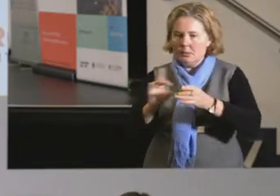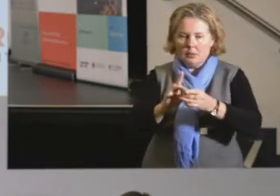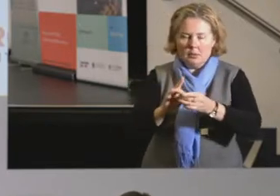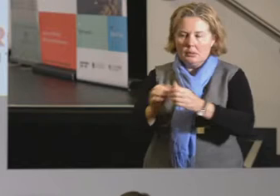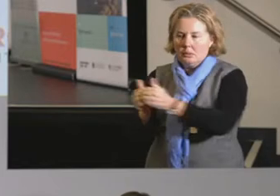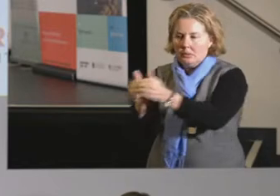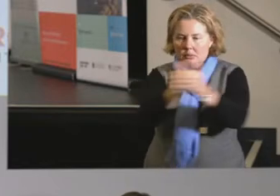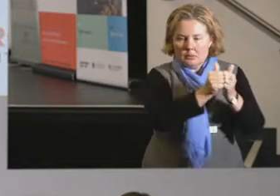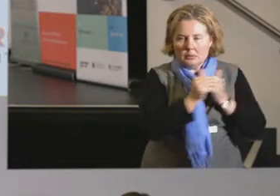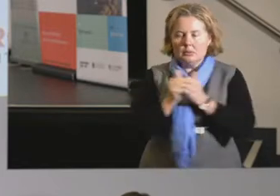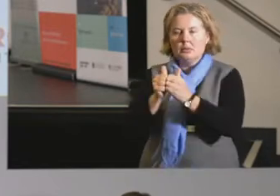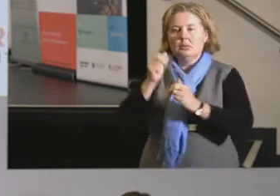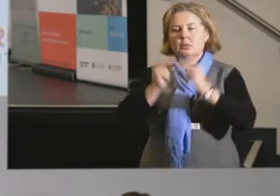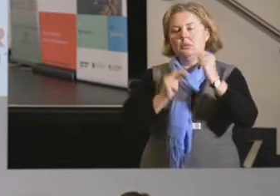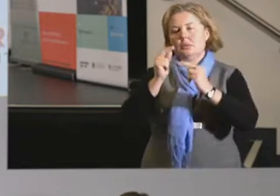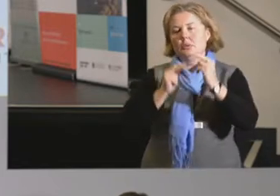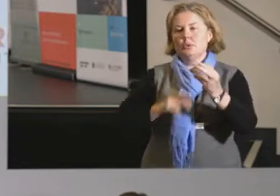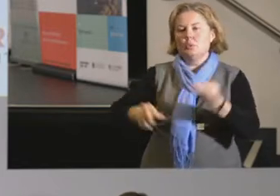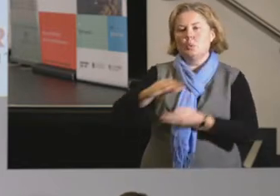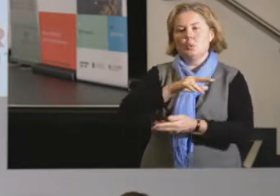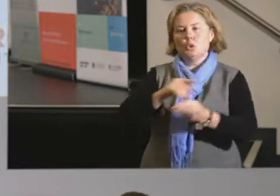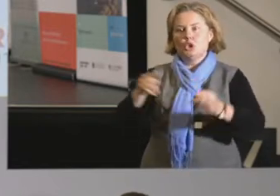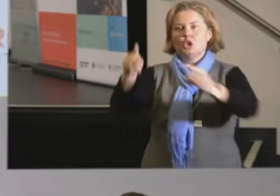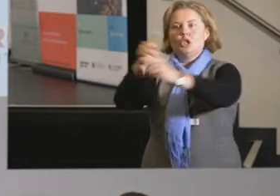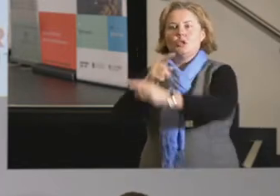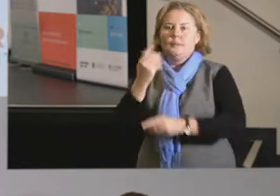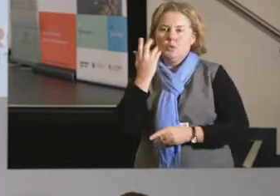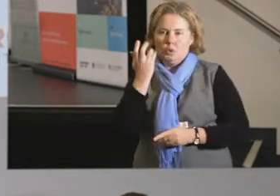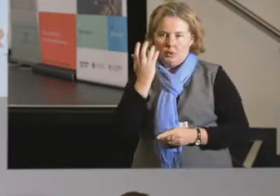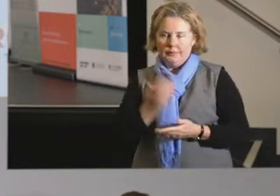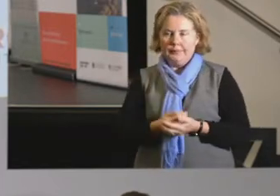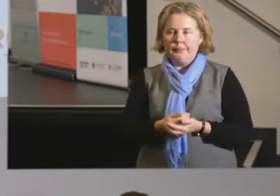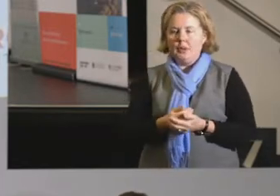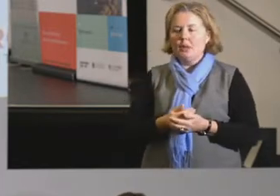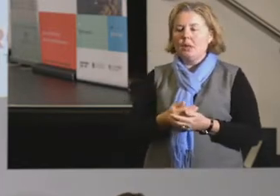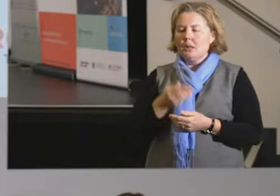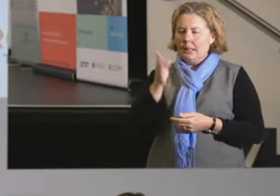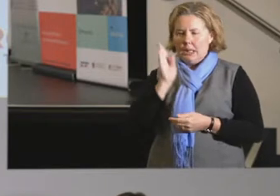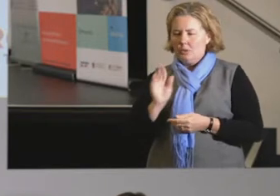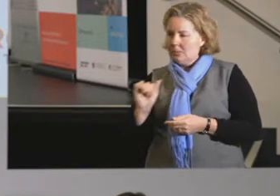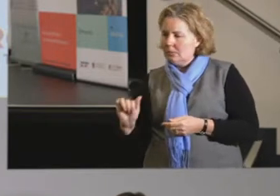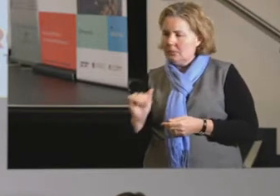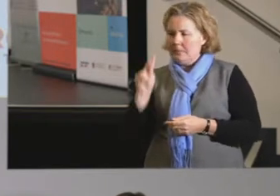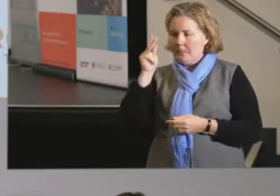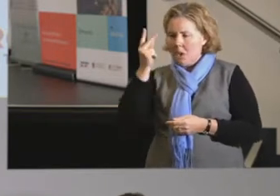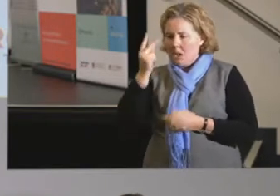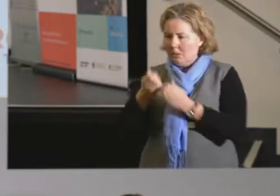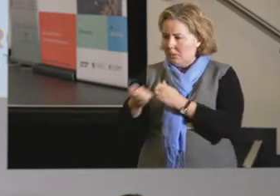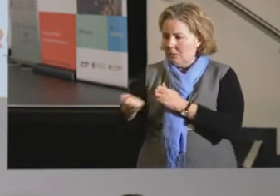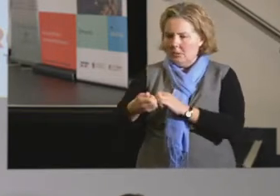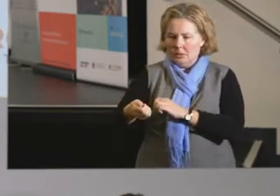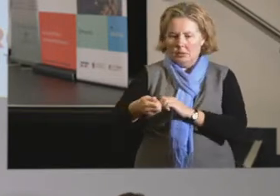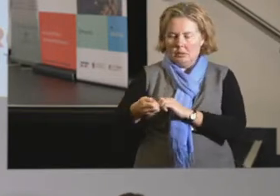and immediate context in countries where we see politics shifting, a fragmentation of politics is how it's